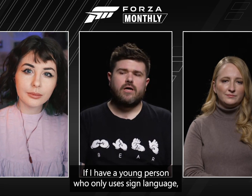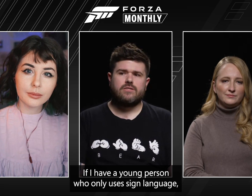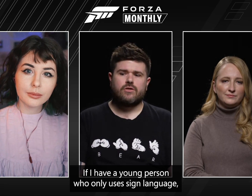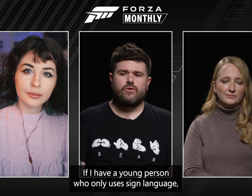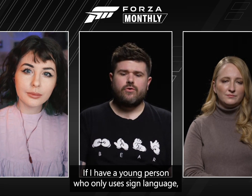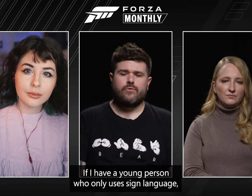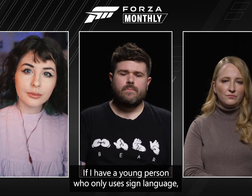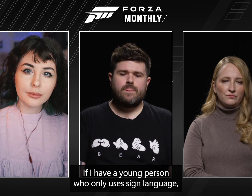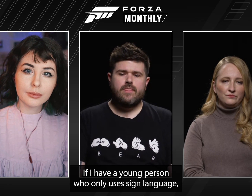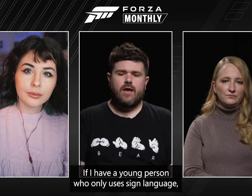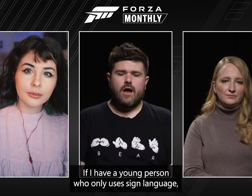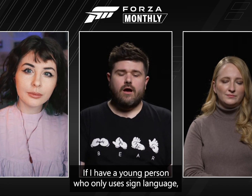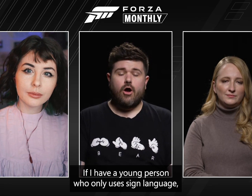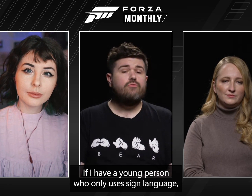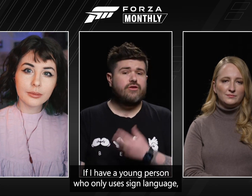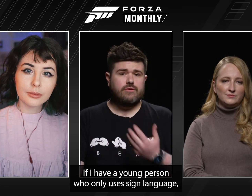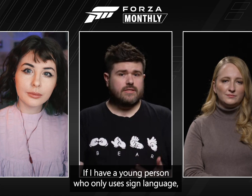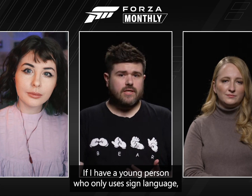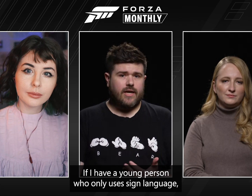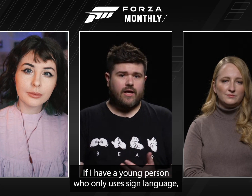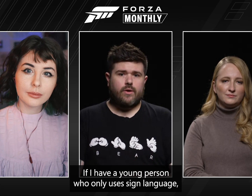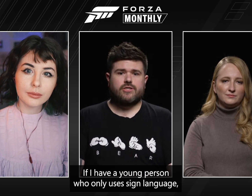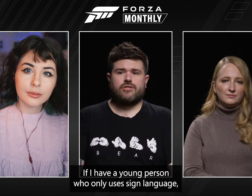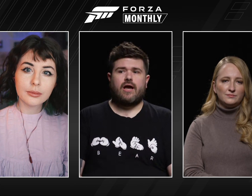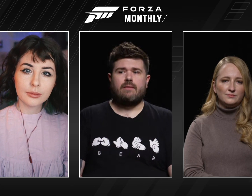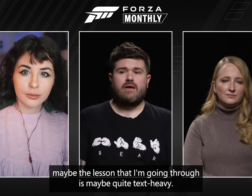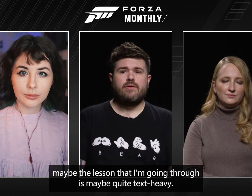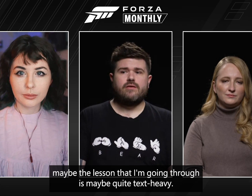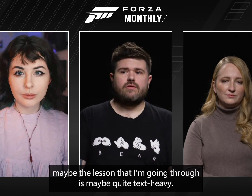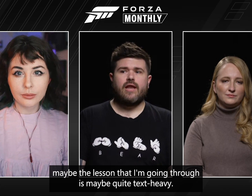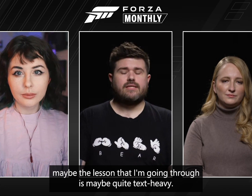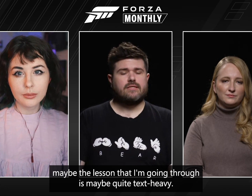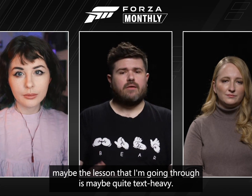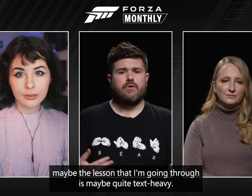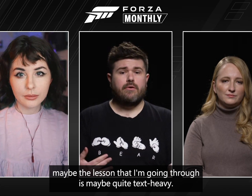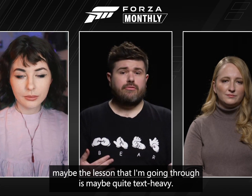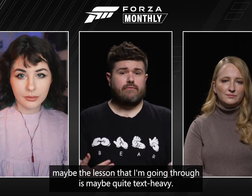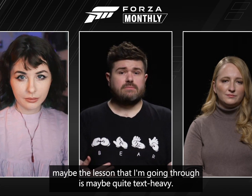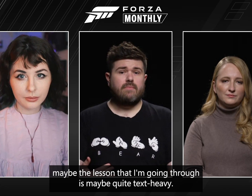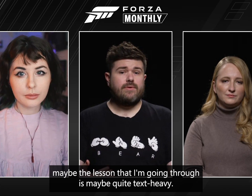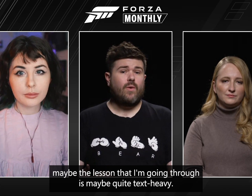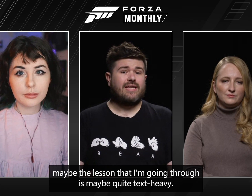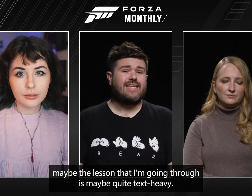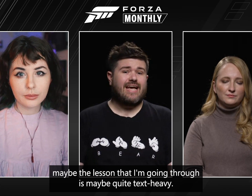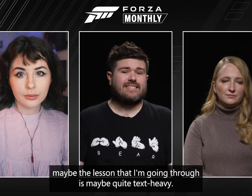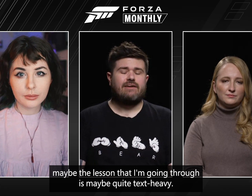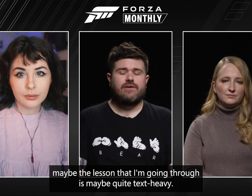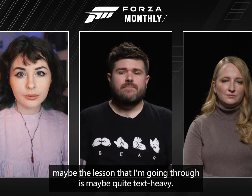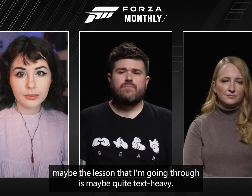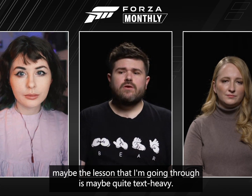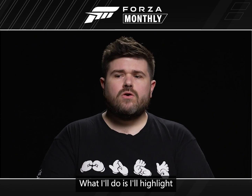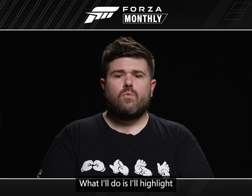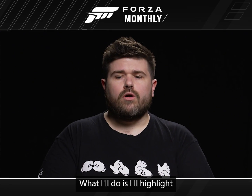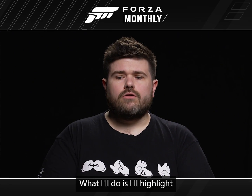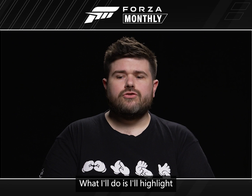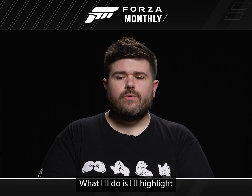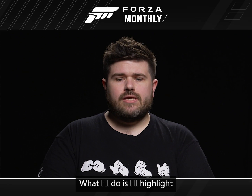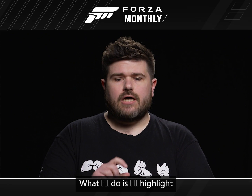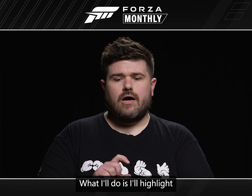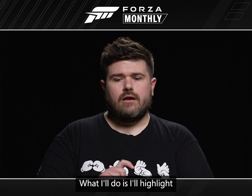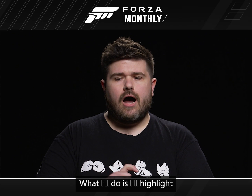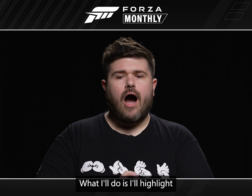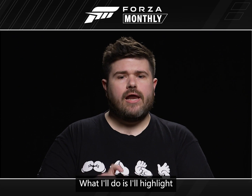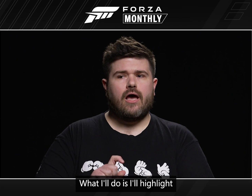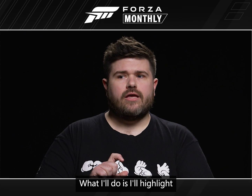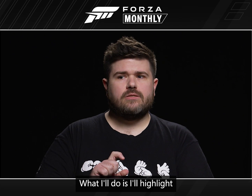young person who only uses sign language and maybe the lesson that I'm going through is maybe quite text heavy, what I'll do